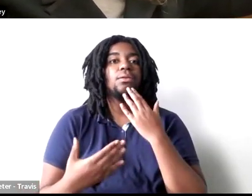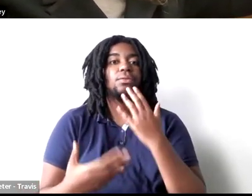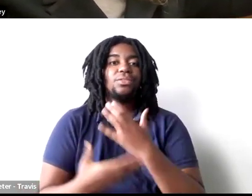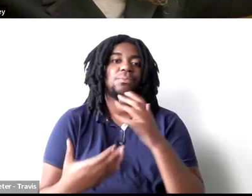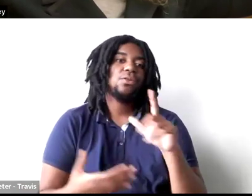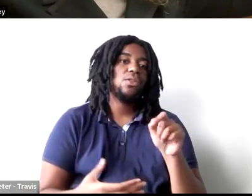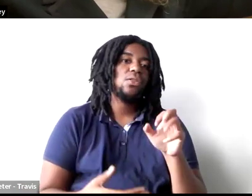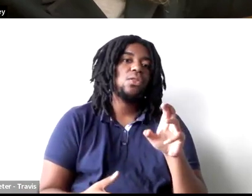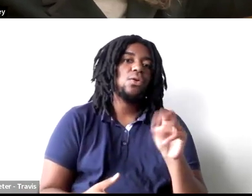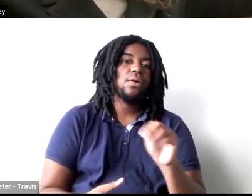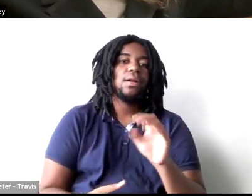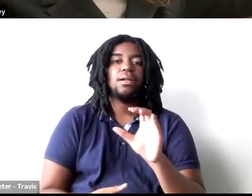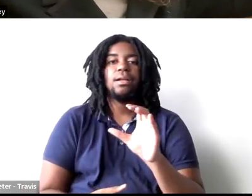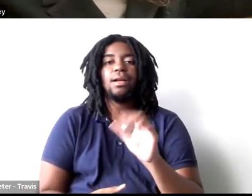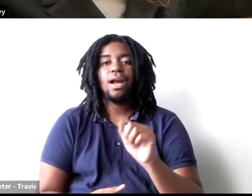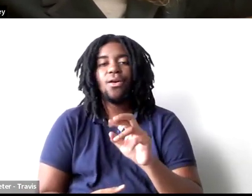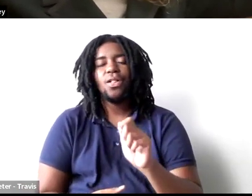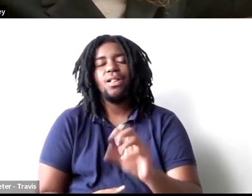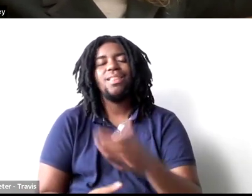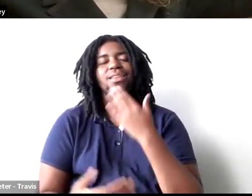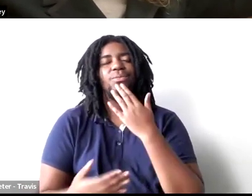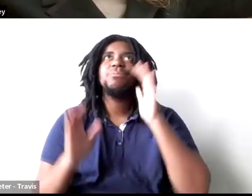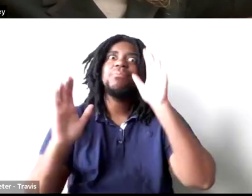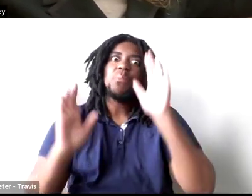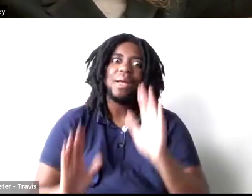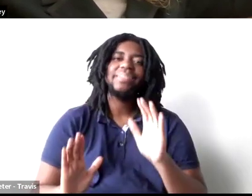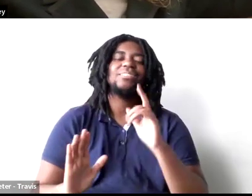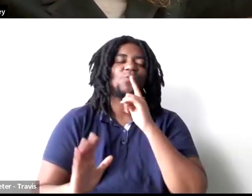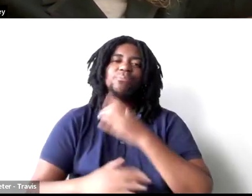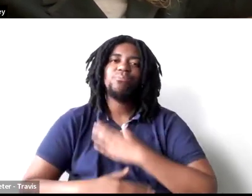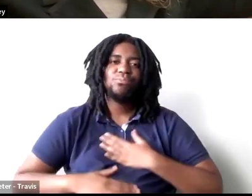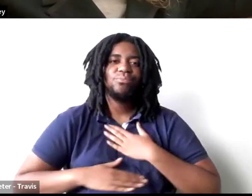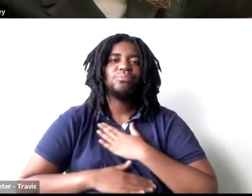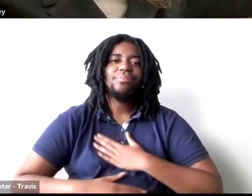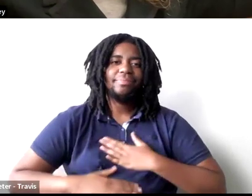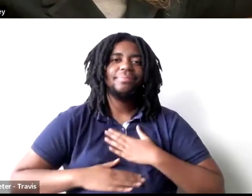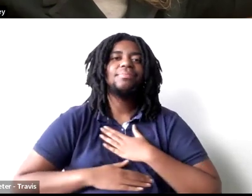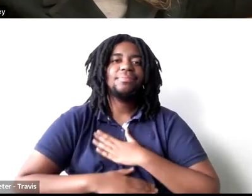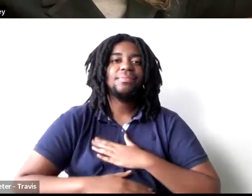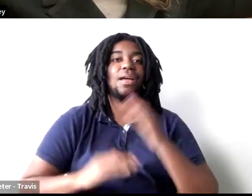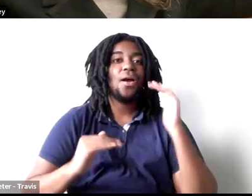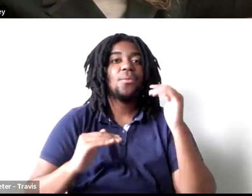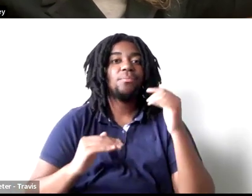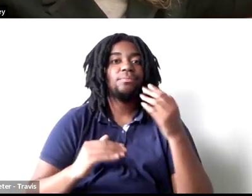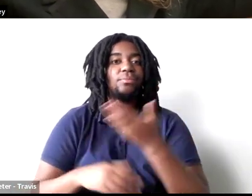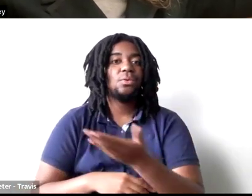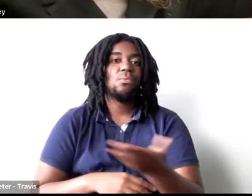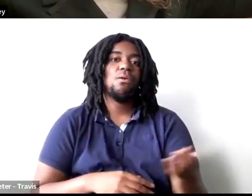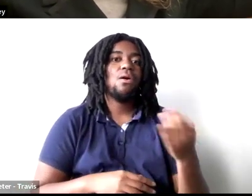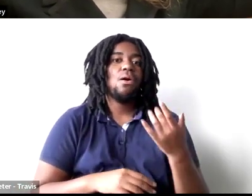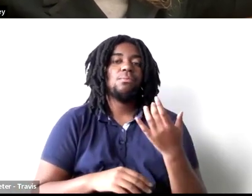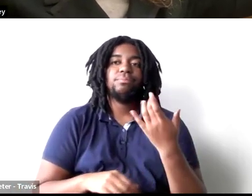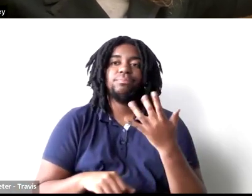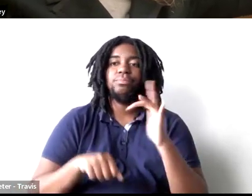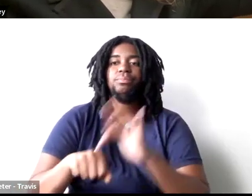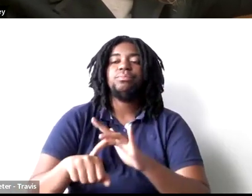Lauren and Carol. That was just fabulous. Such a treat. And I do hope everybody will come check out the new